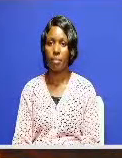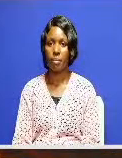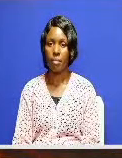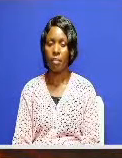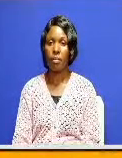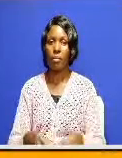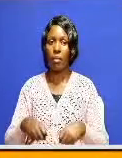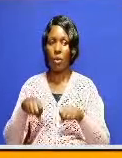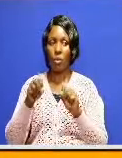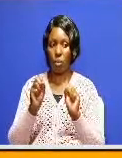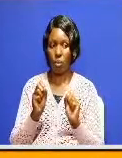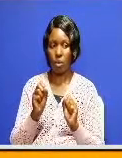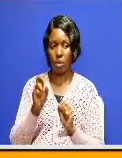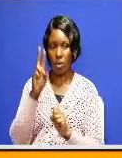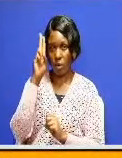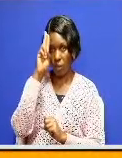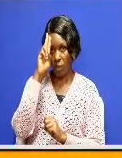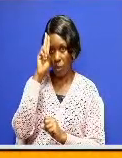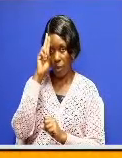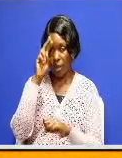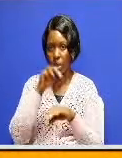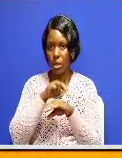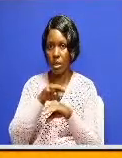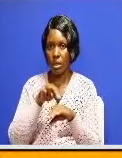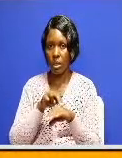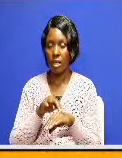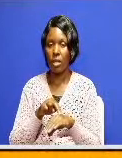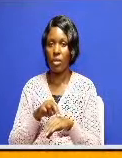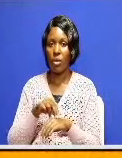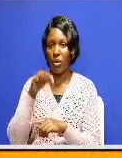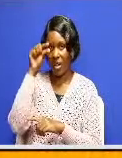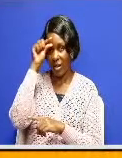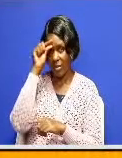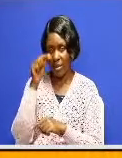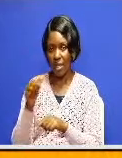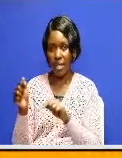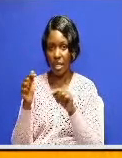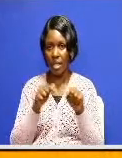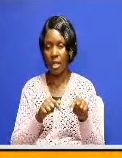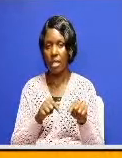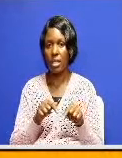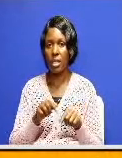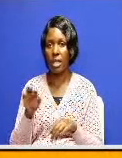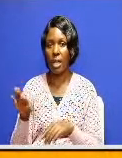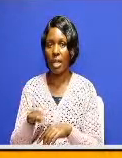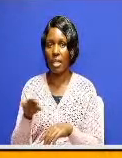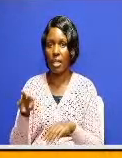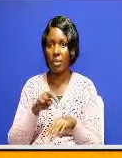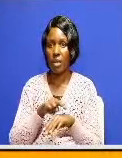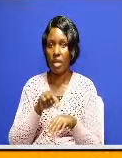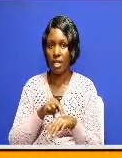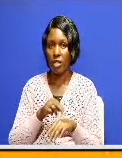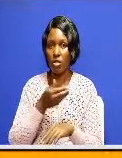Mbunge meri munene wa bisaba ukariande gurune hilari Mutyambai na kinyete mbunge nene ya guchoke biyuria nyonto wada midwa buwa